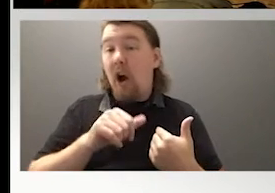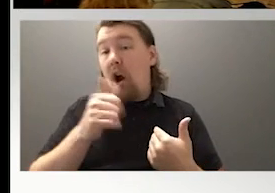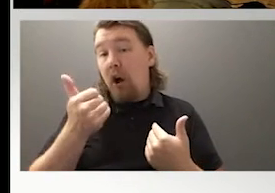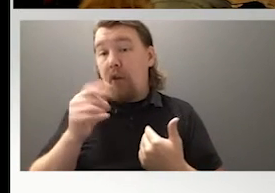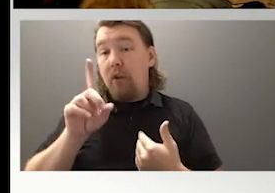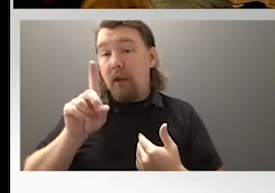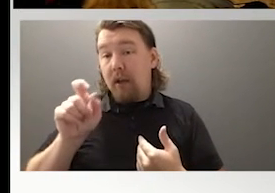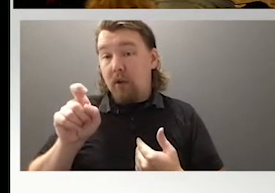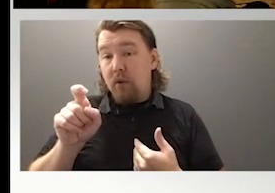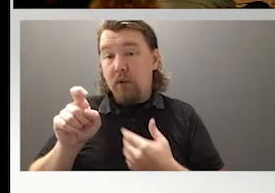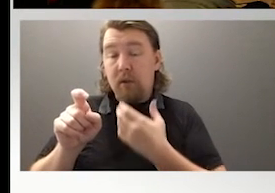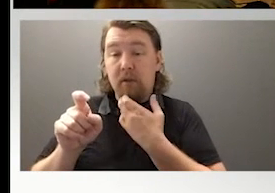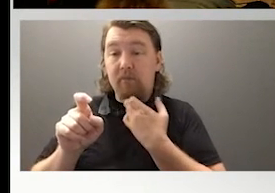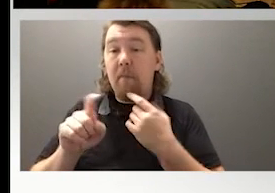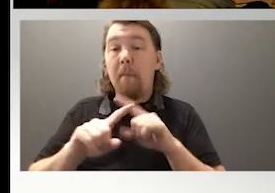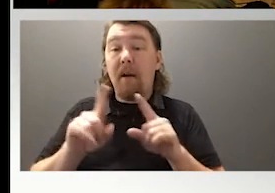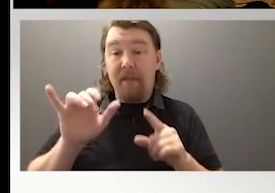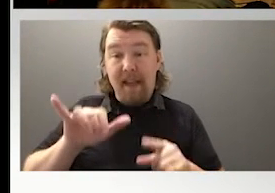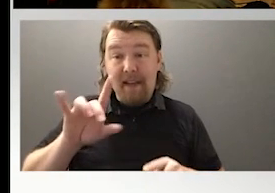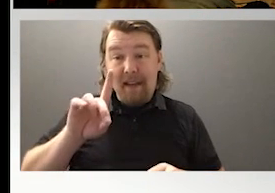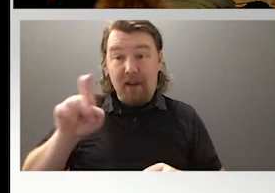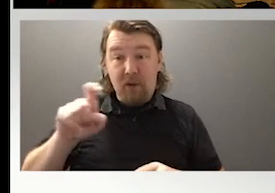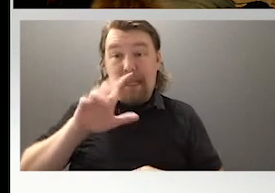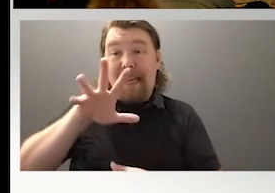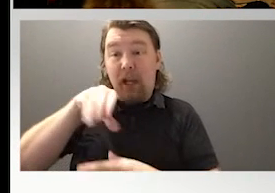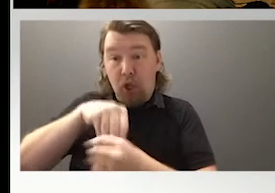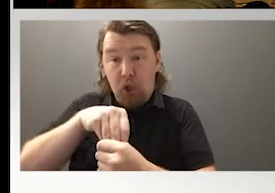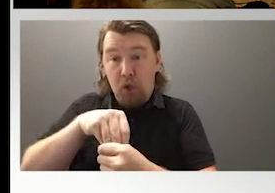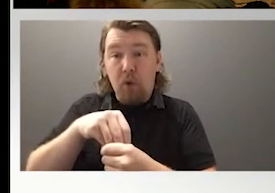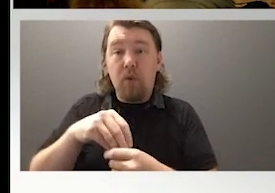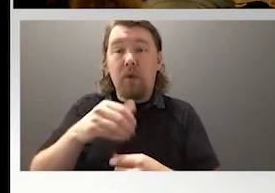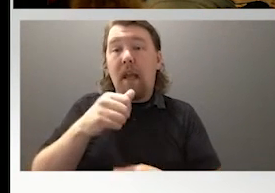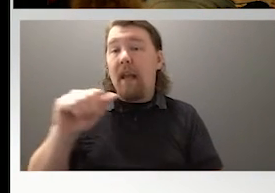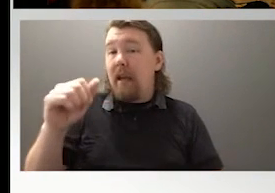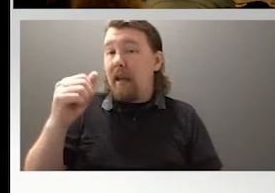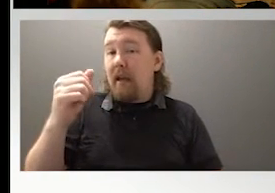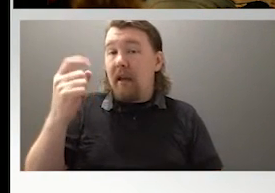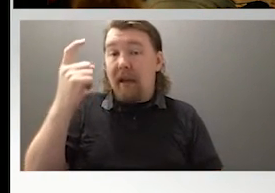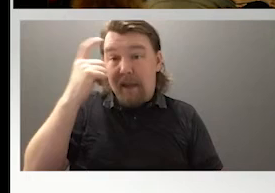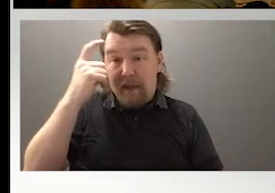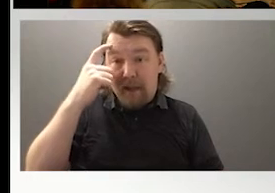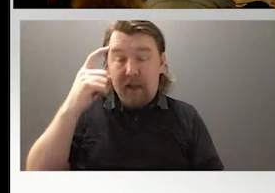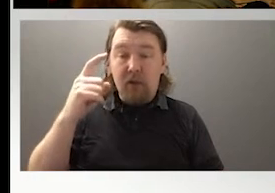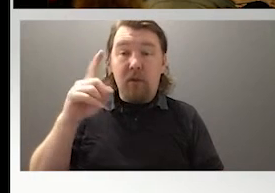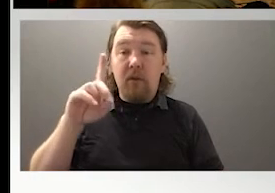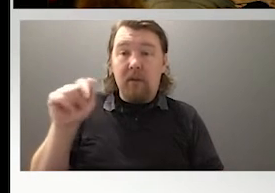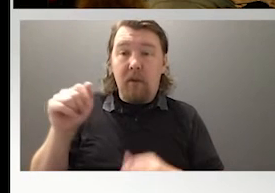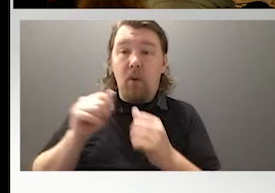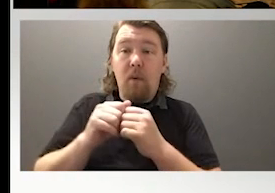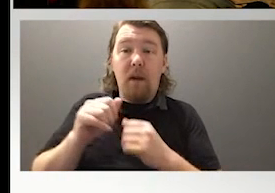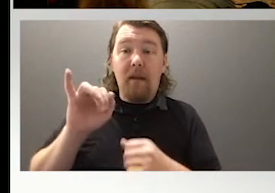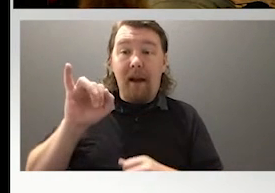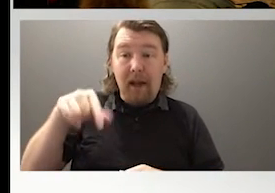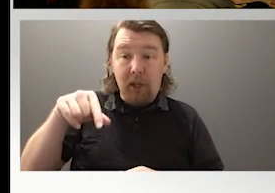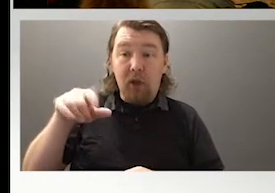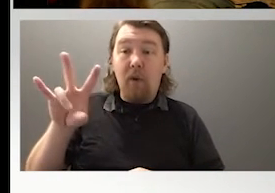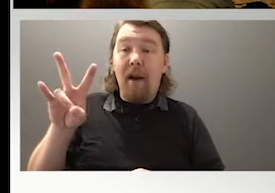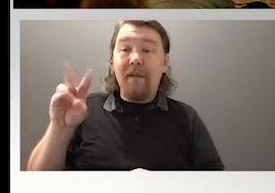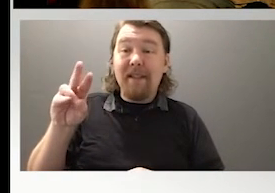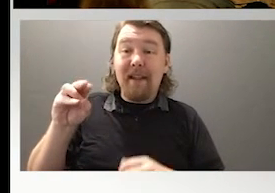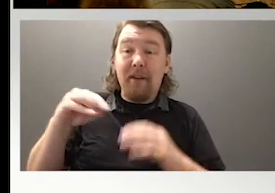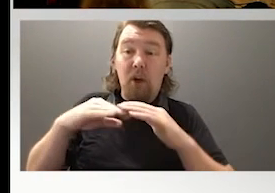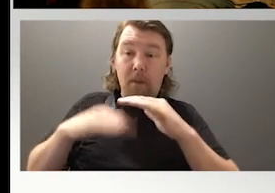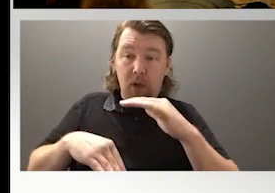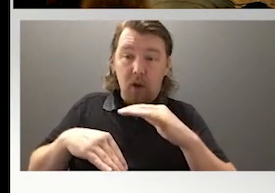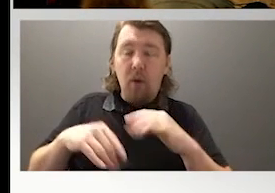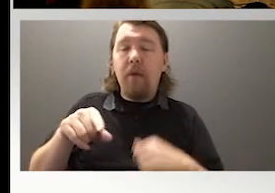diagnosis, but if that diagnosis includes a diagnosis of an intellectual disability with an IQ of 70 or below, then they would be